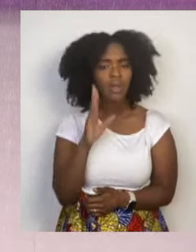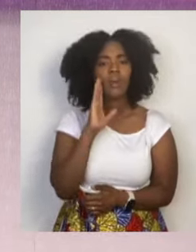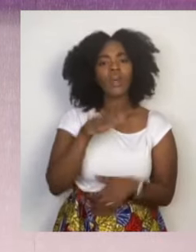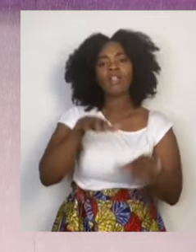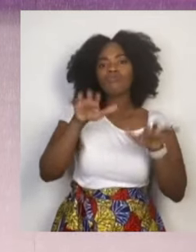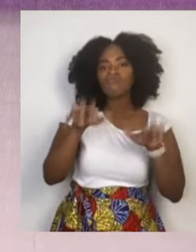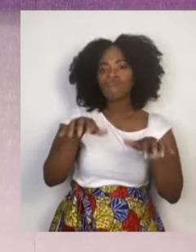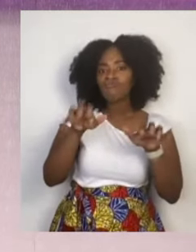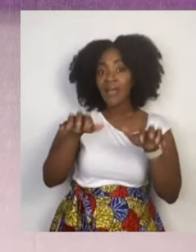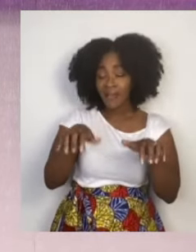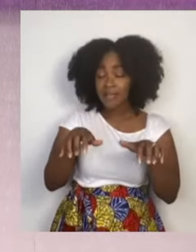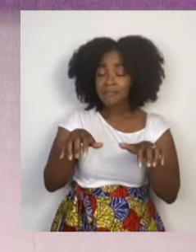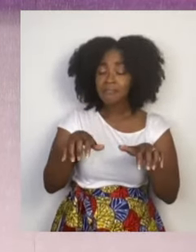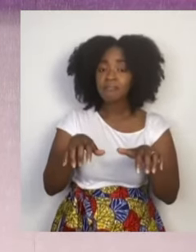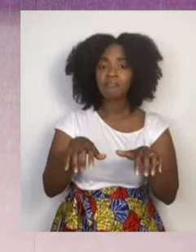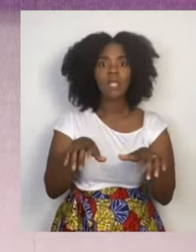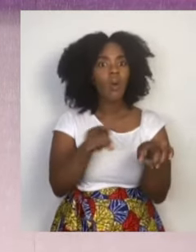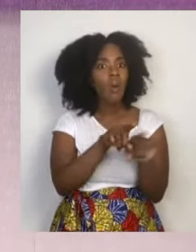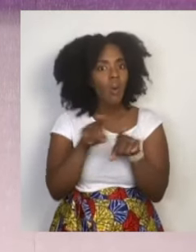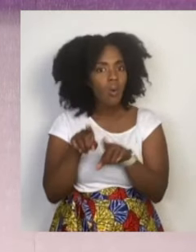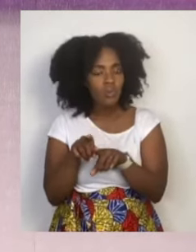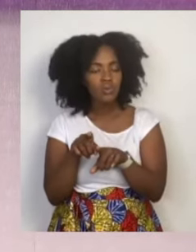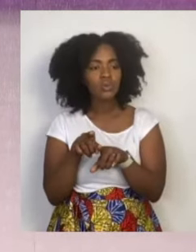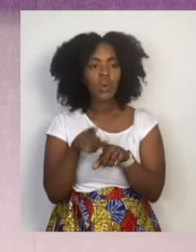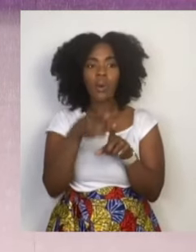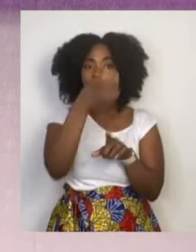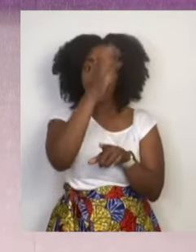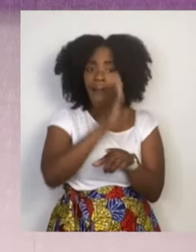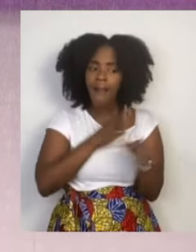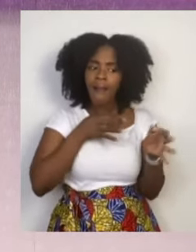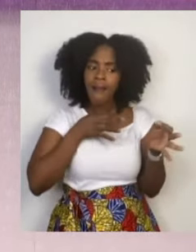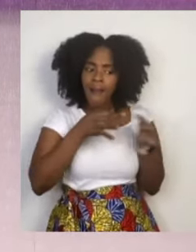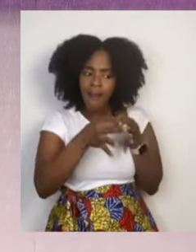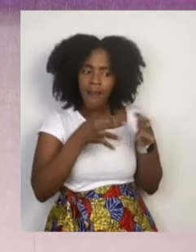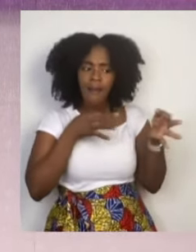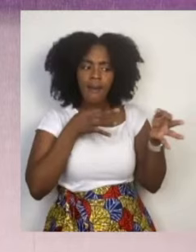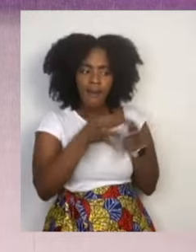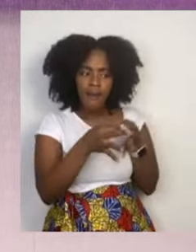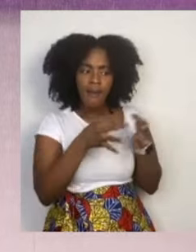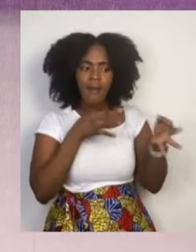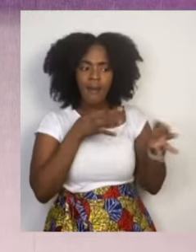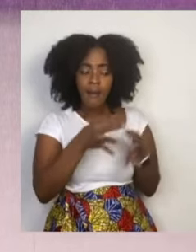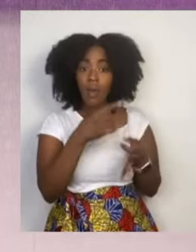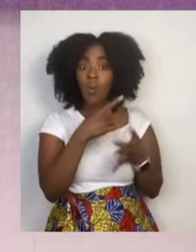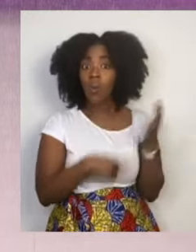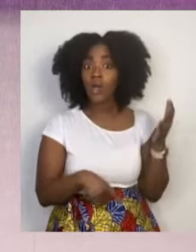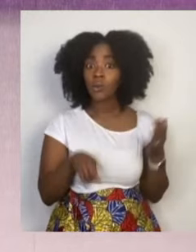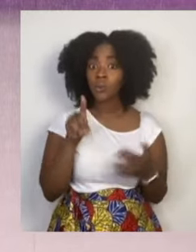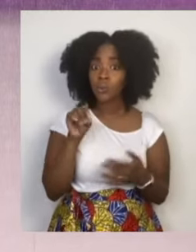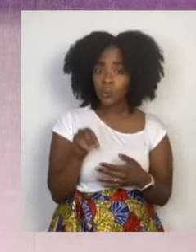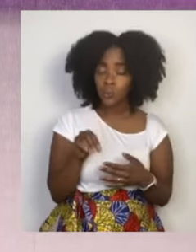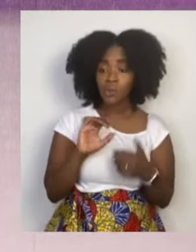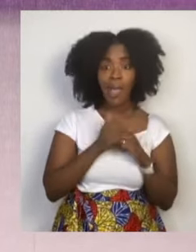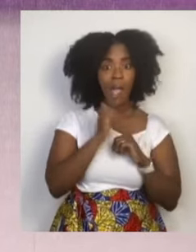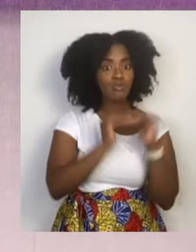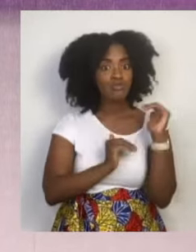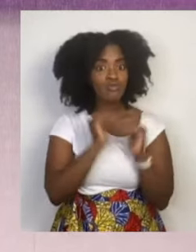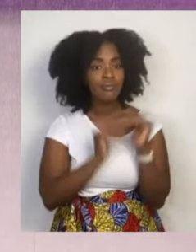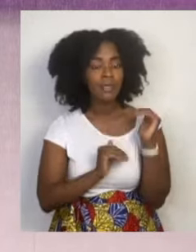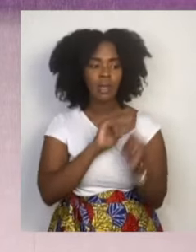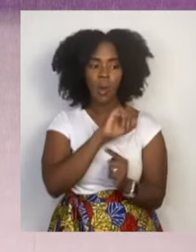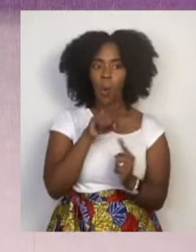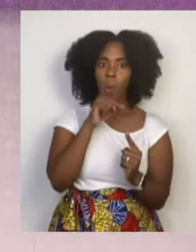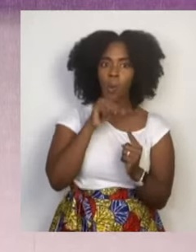also told him what to do, how to build, when to build, and God told him